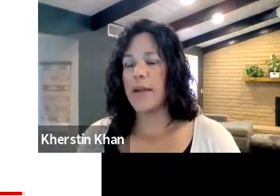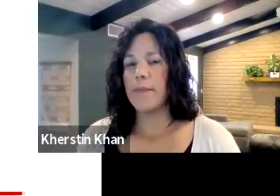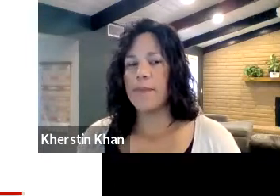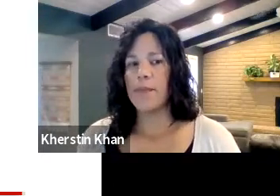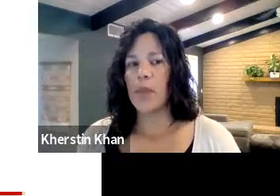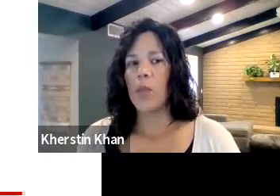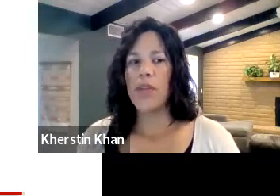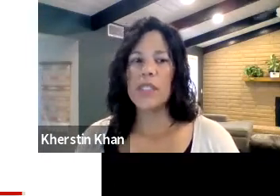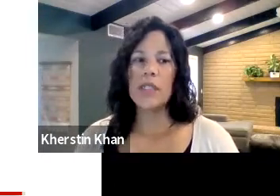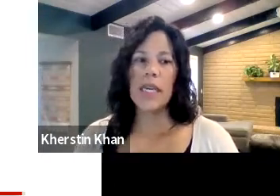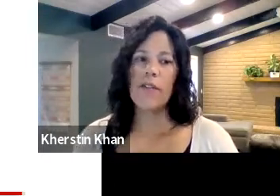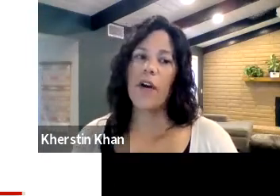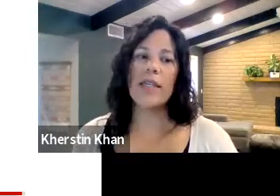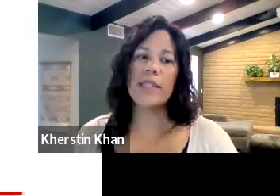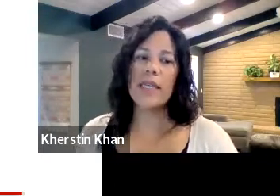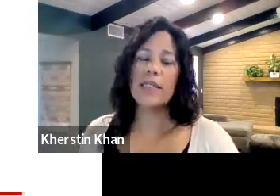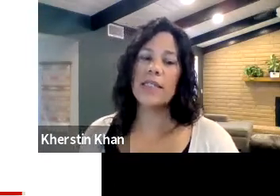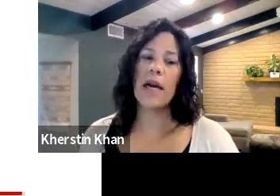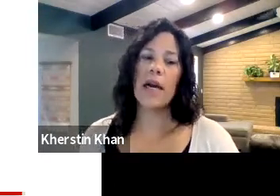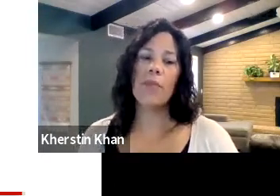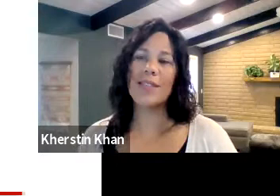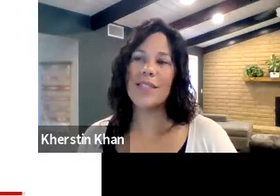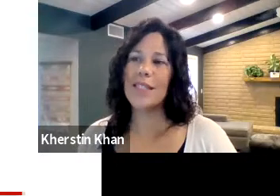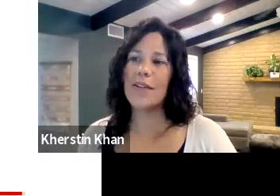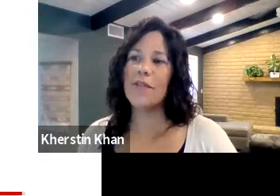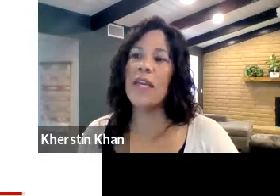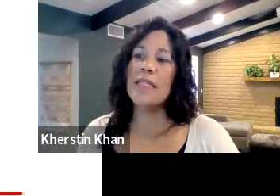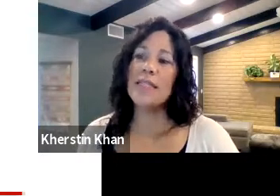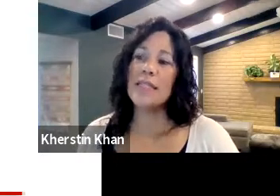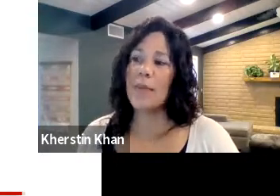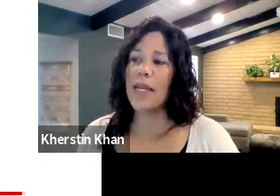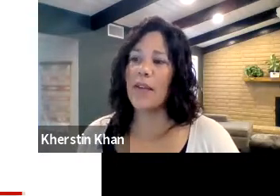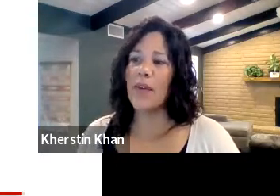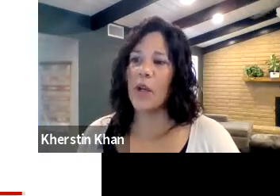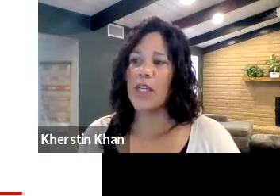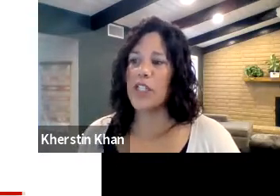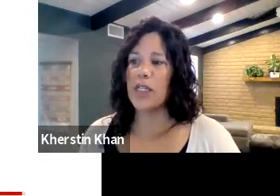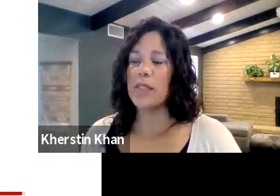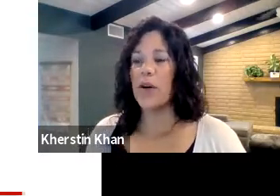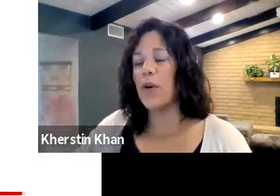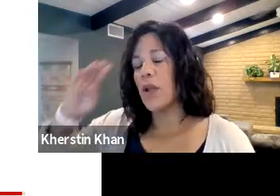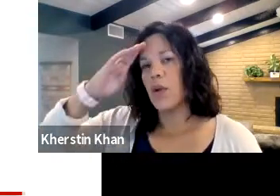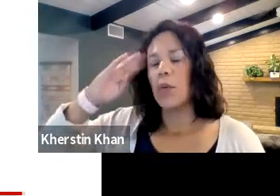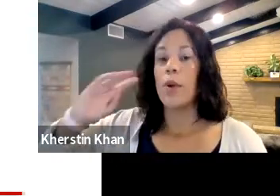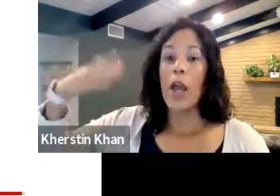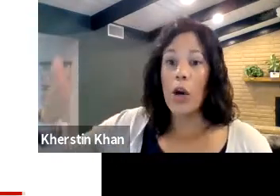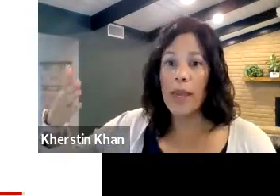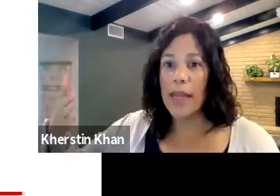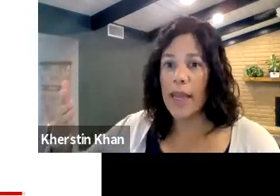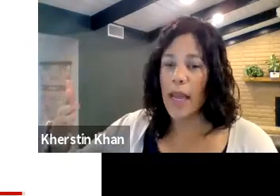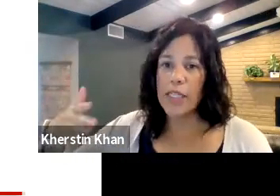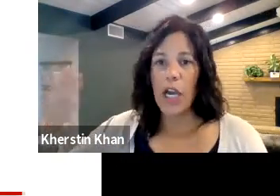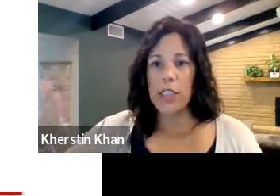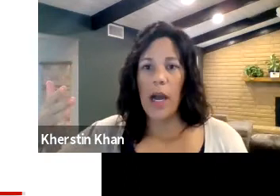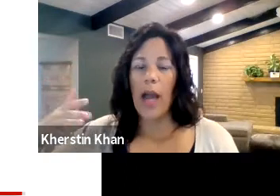this looks like for us is a process of systematic evaluation. And so when I